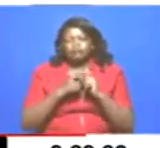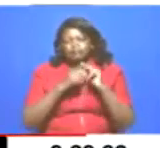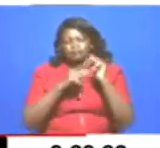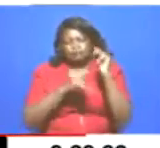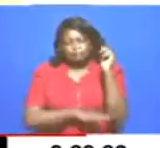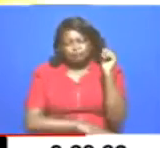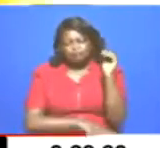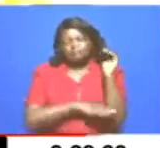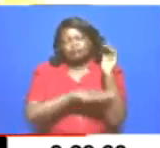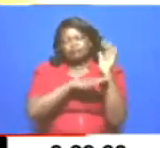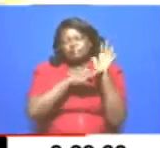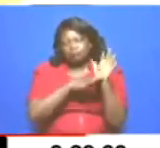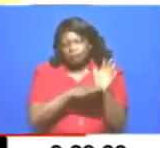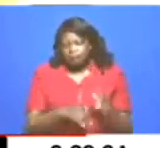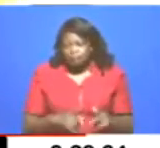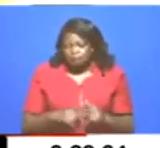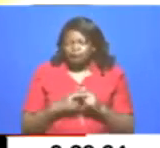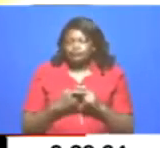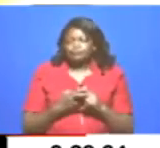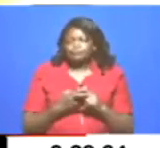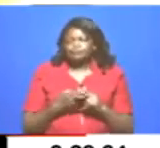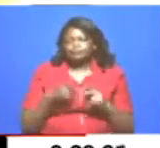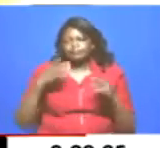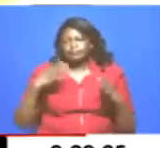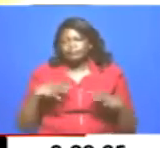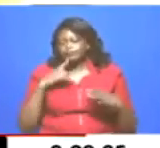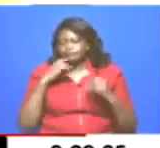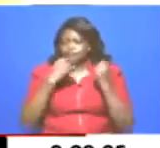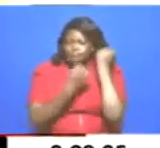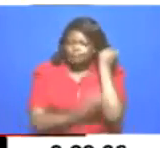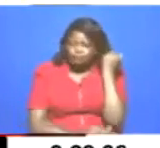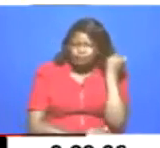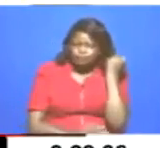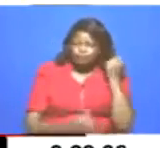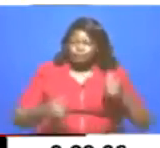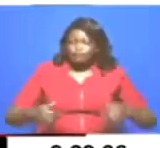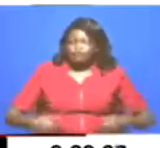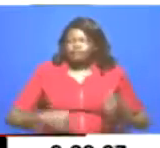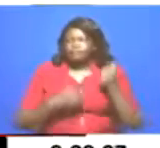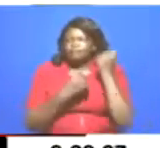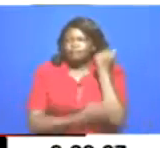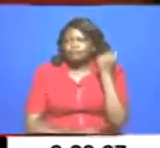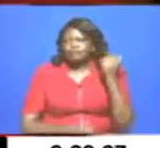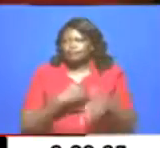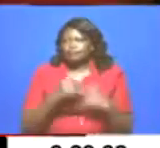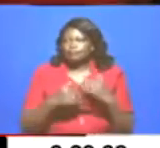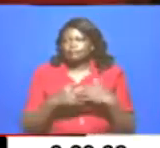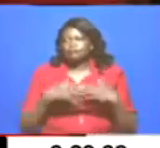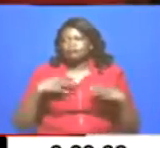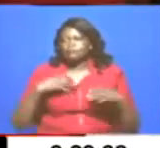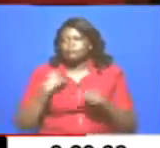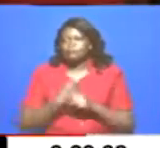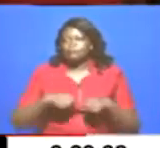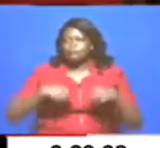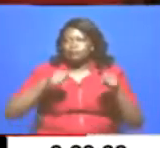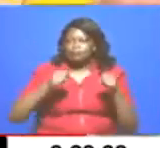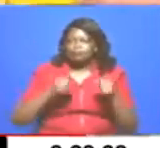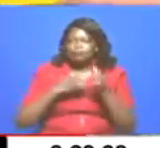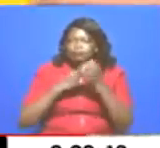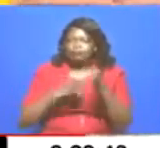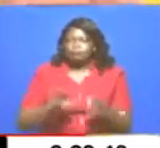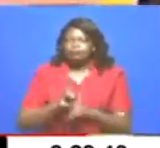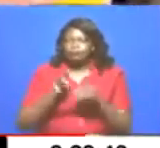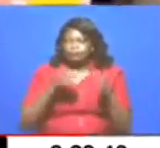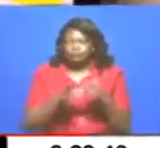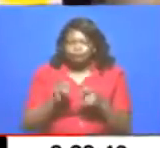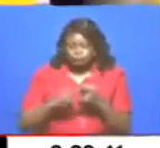chini, tuangalie mama wa chini, tuangalie kijana wa chini, tuangalie mwana boda boda. The leaders also use the opportunity